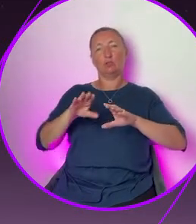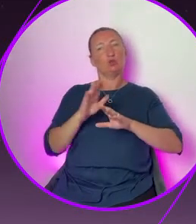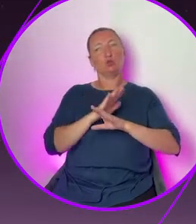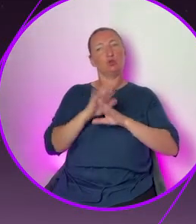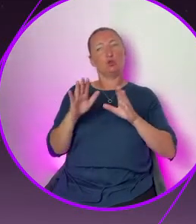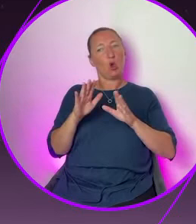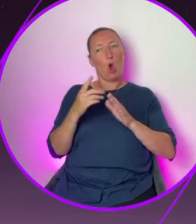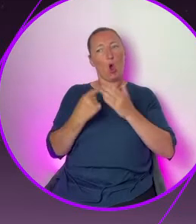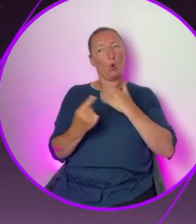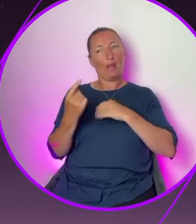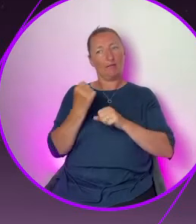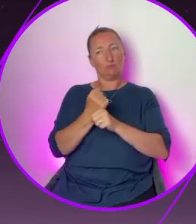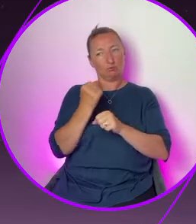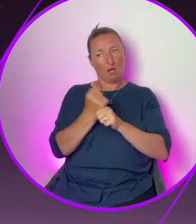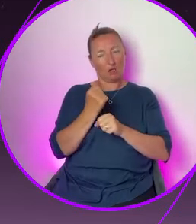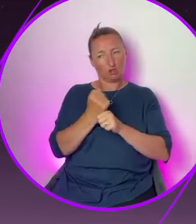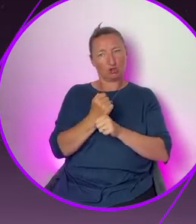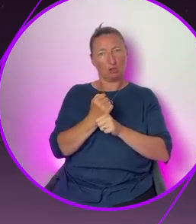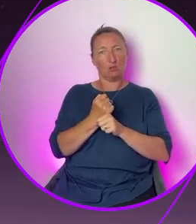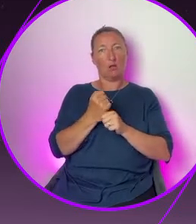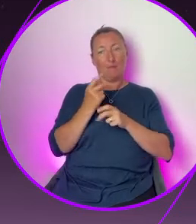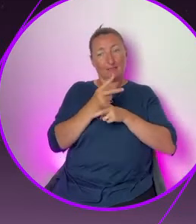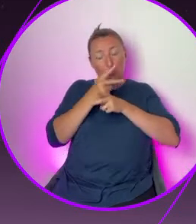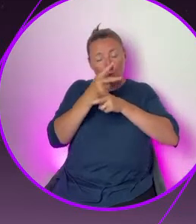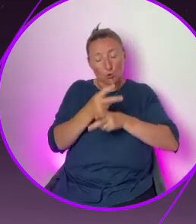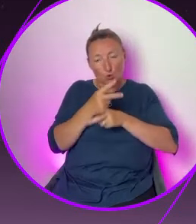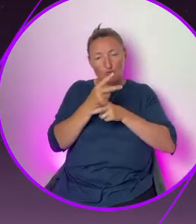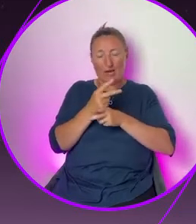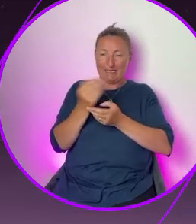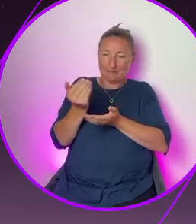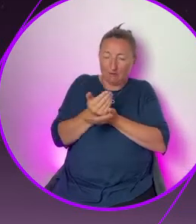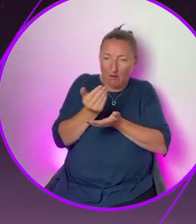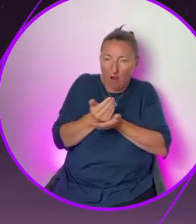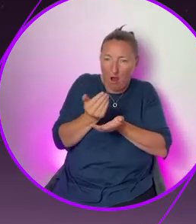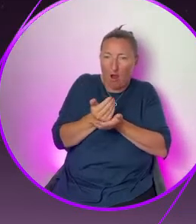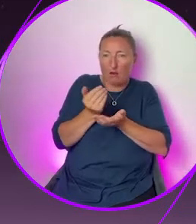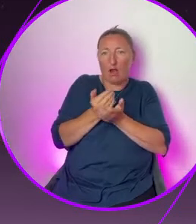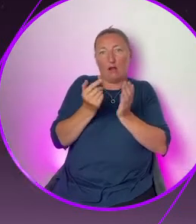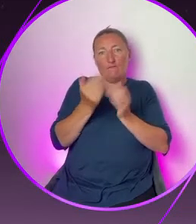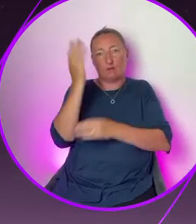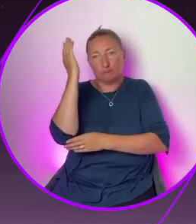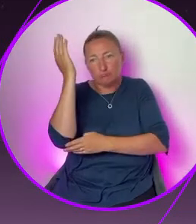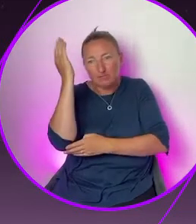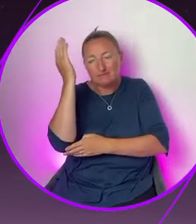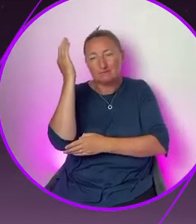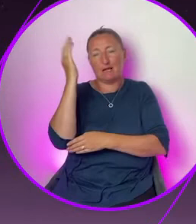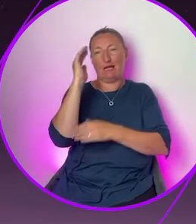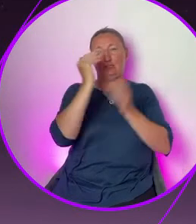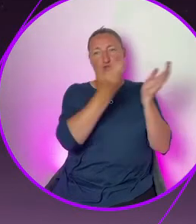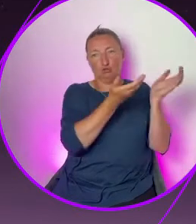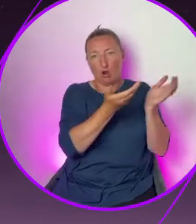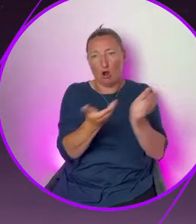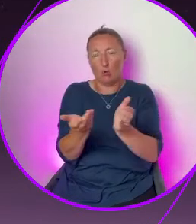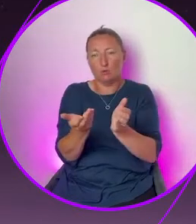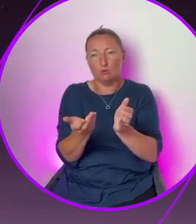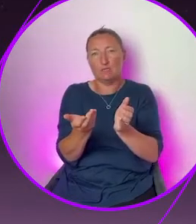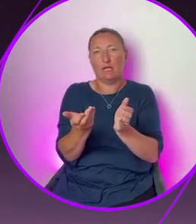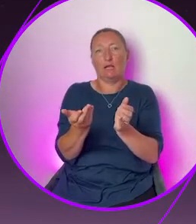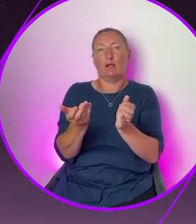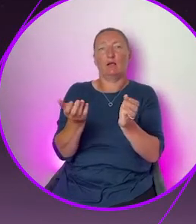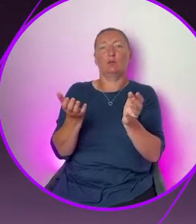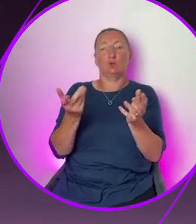again, just to repeat, but for curating, archiving, collecting, presentation, hosting, and more operational and community